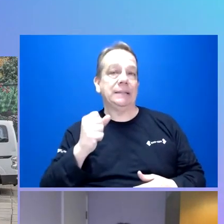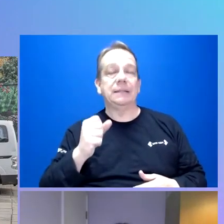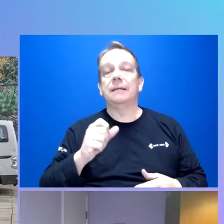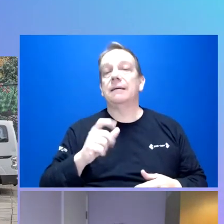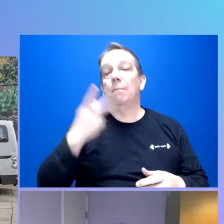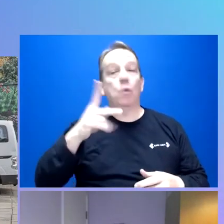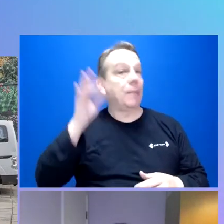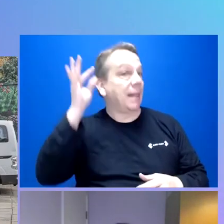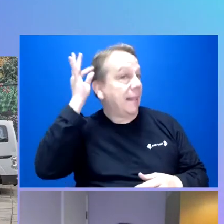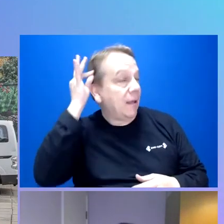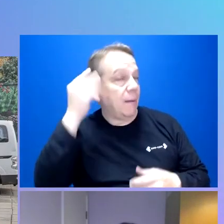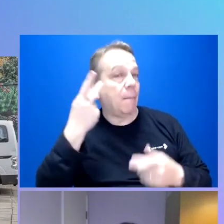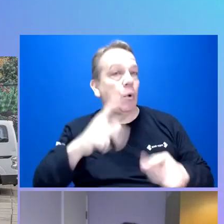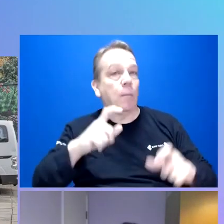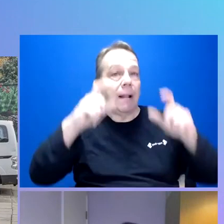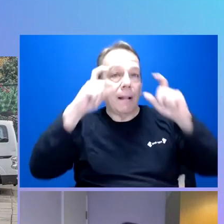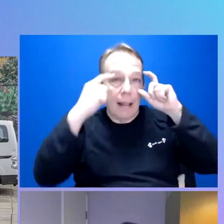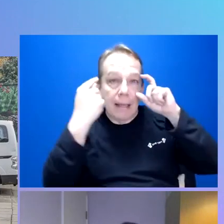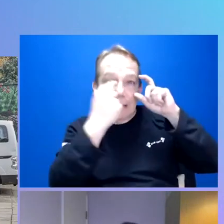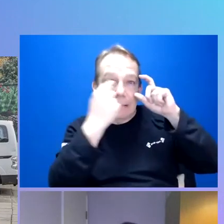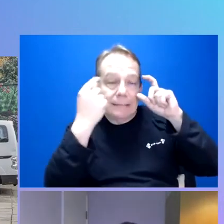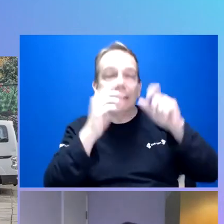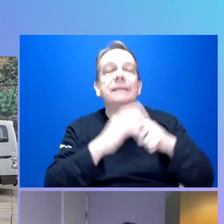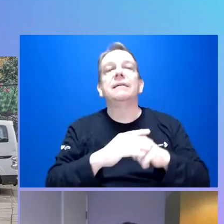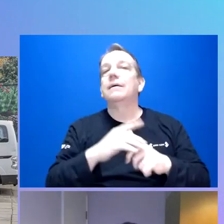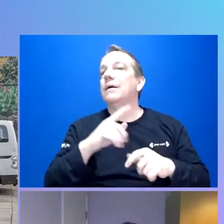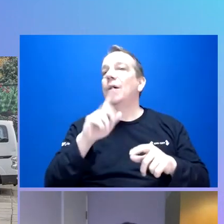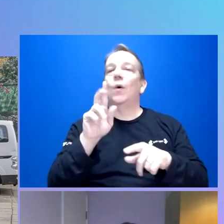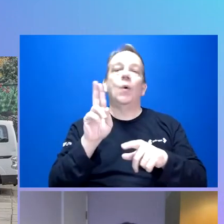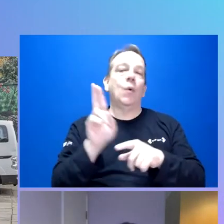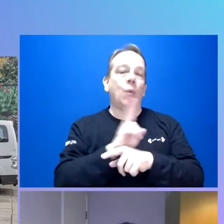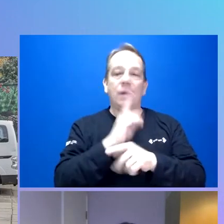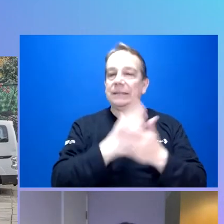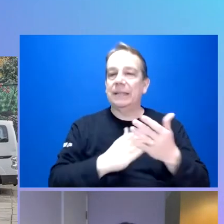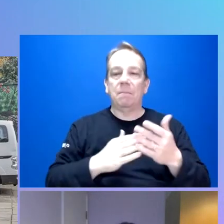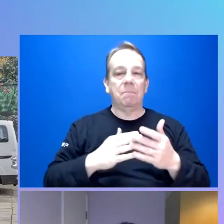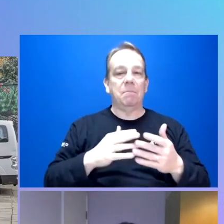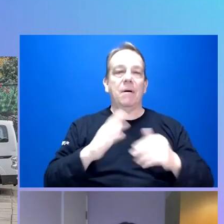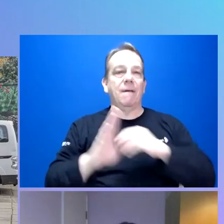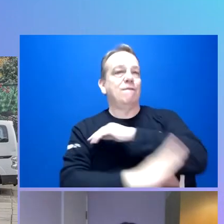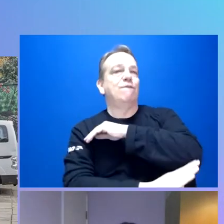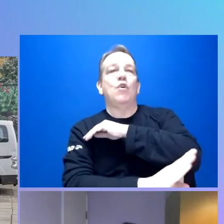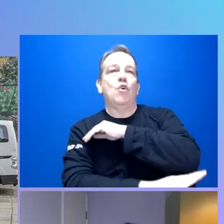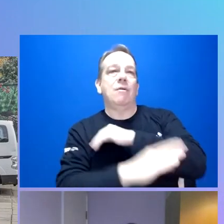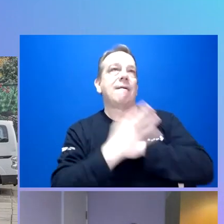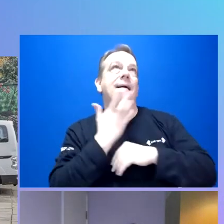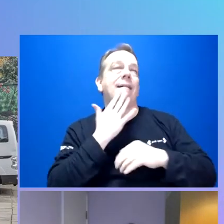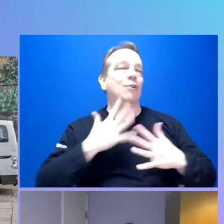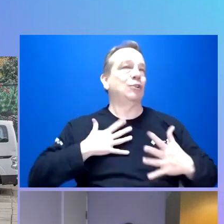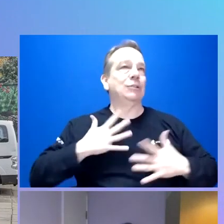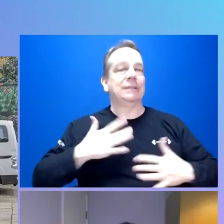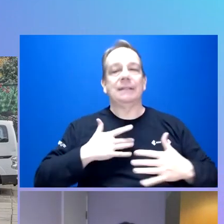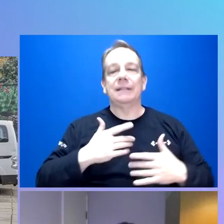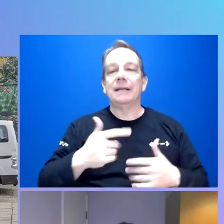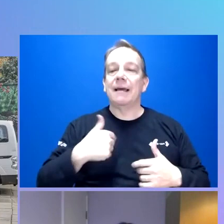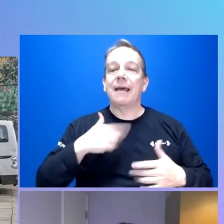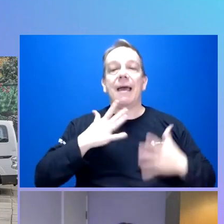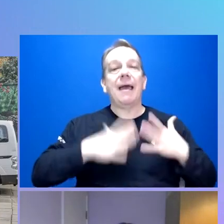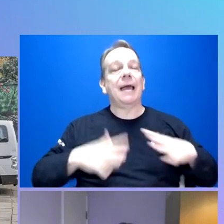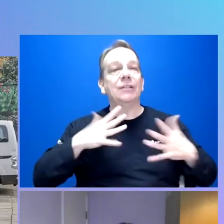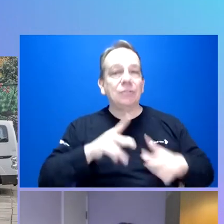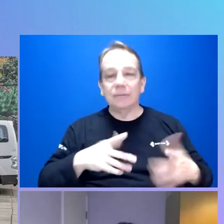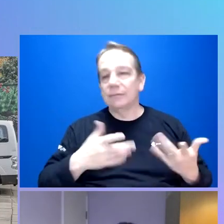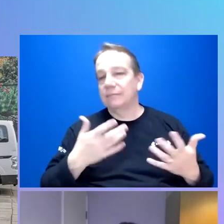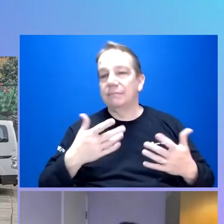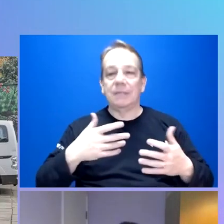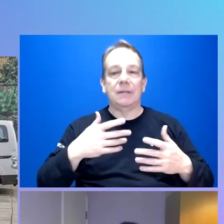and purple lenses in my glasses, always wearing some form of autumnal outfit, and I take great joy in choosing one of my hand-decorated walking aids to